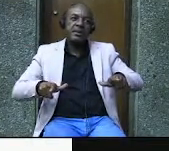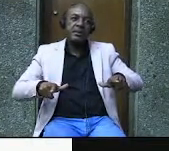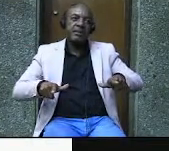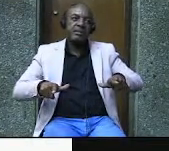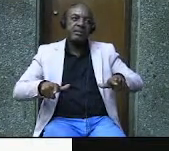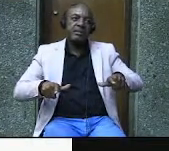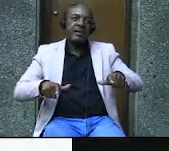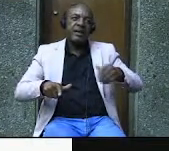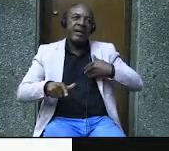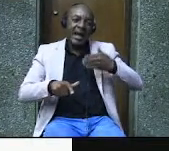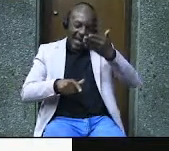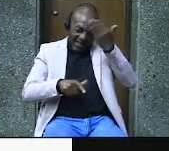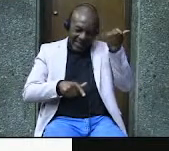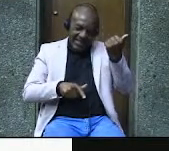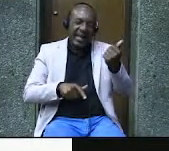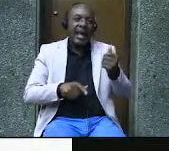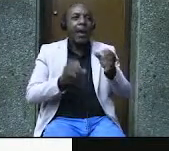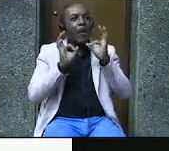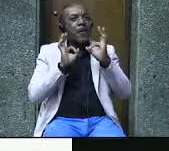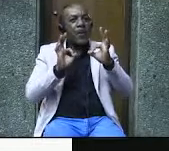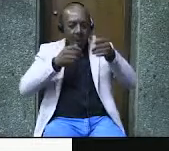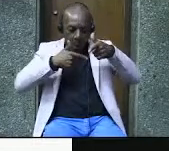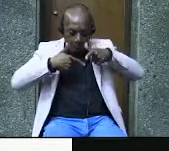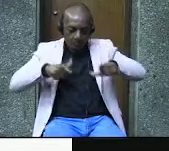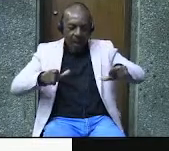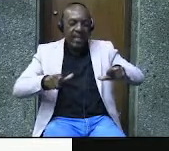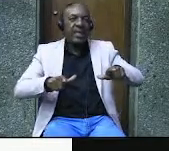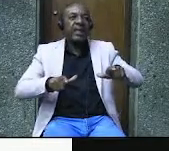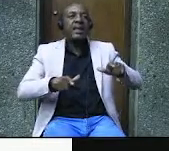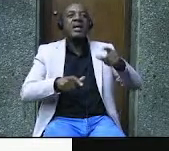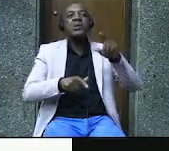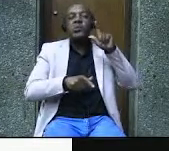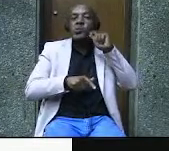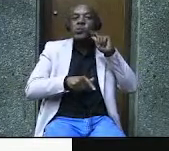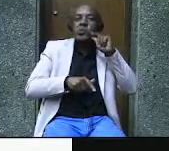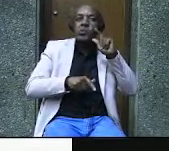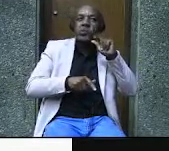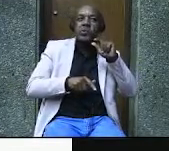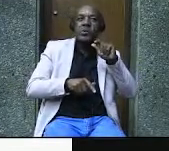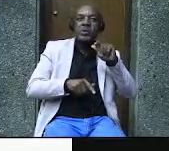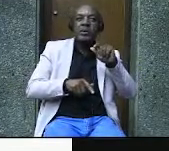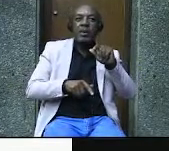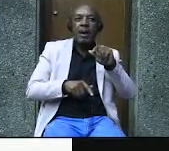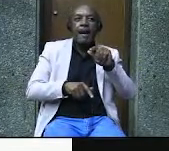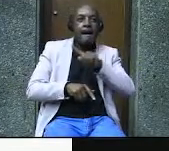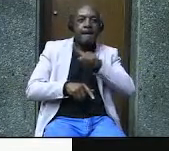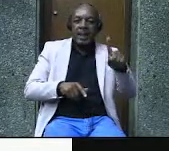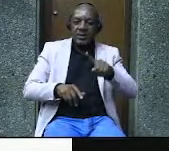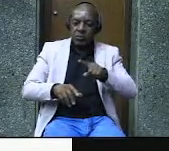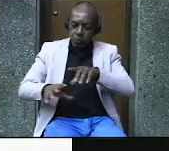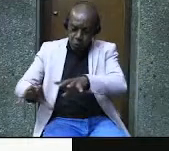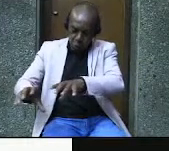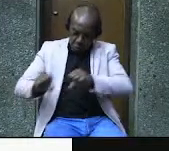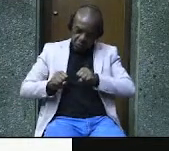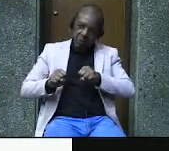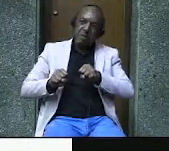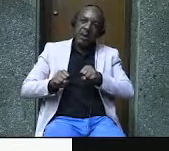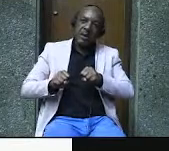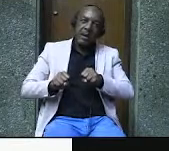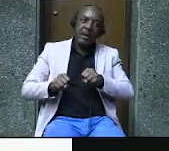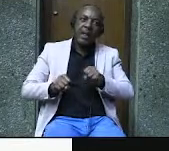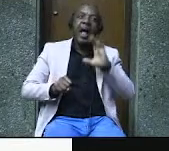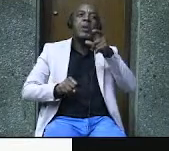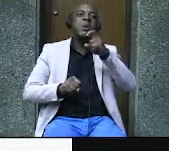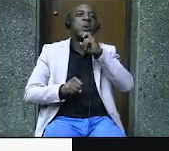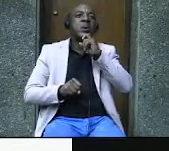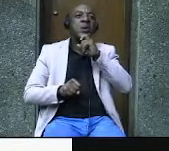I give you the appropriate weight ka Sesotho e ka baeng, but go thopelwa dithoto e re ke berekisa lefoko